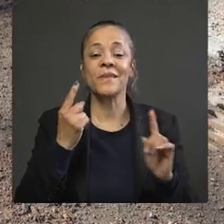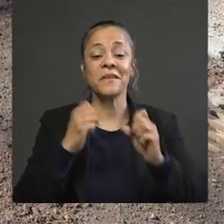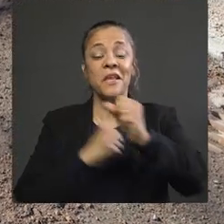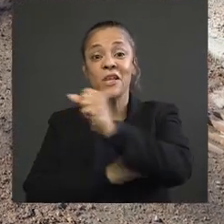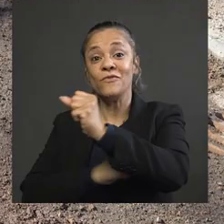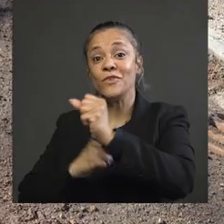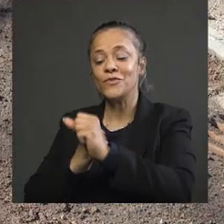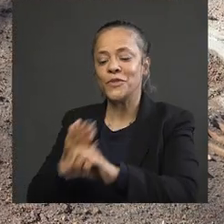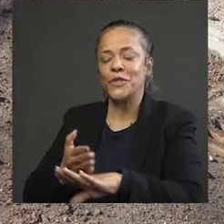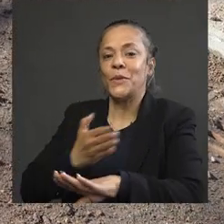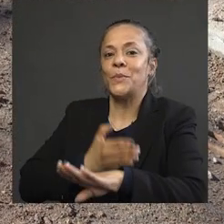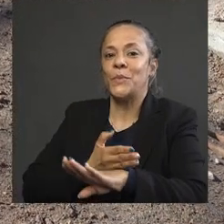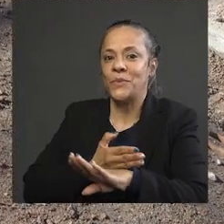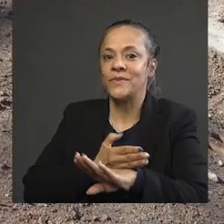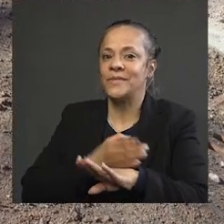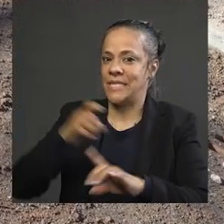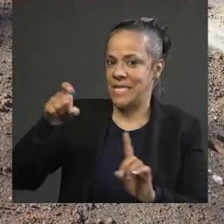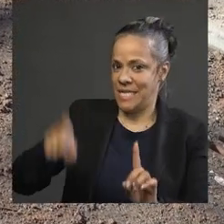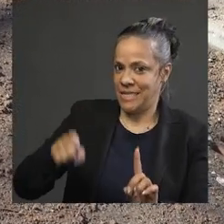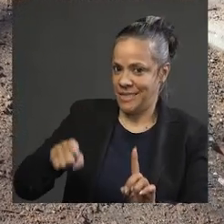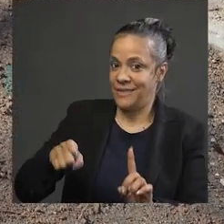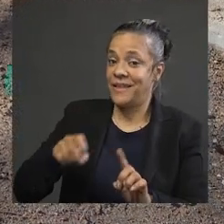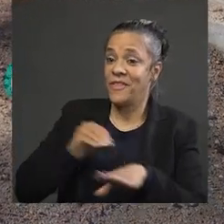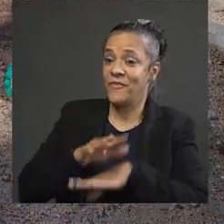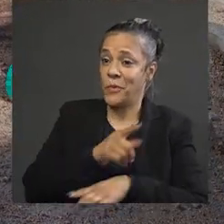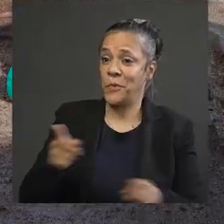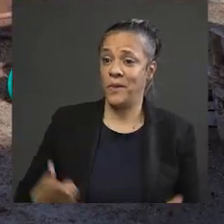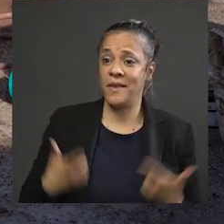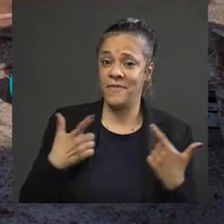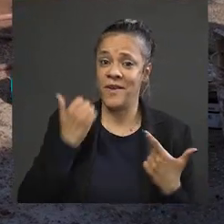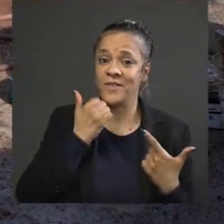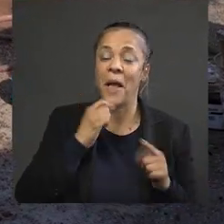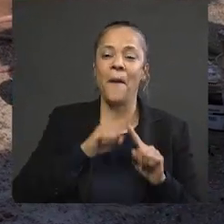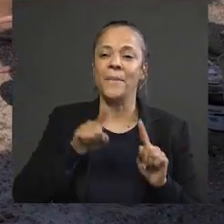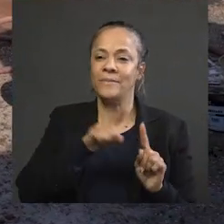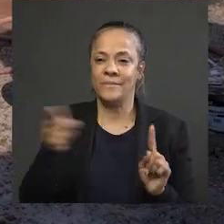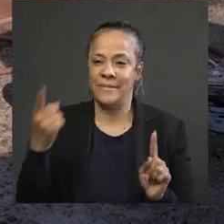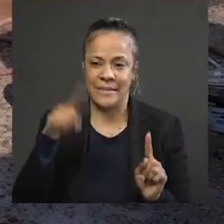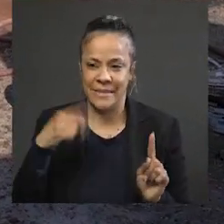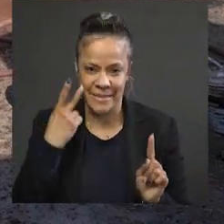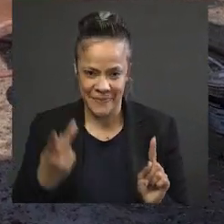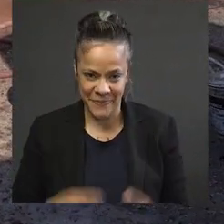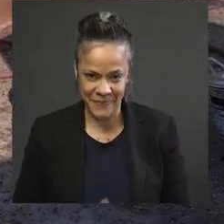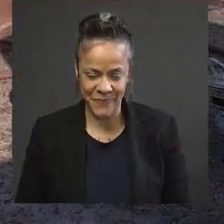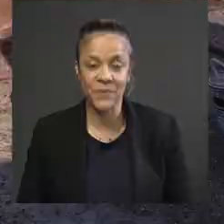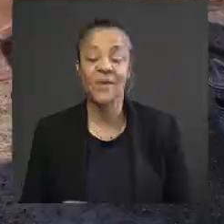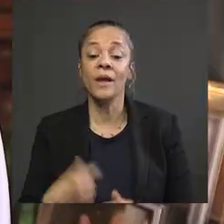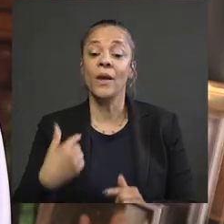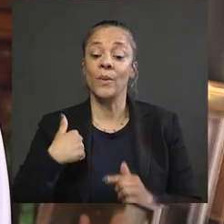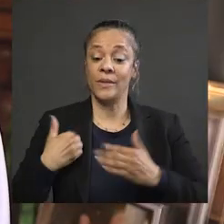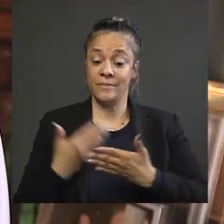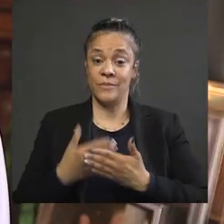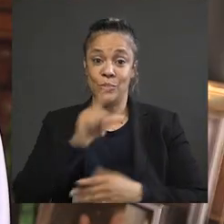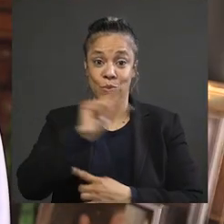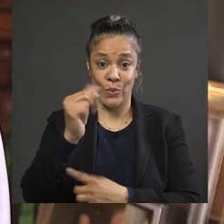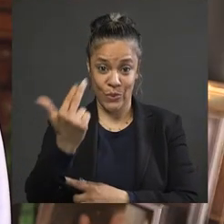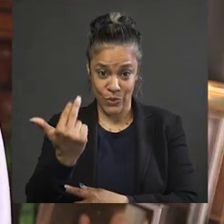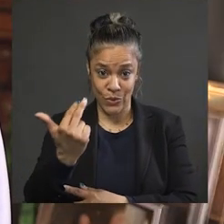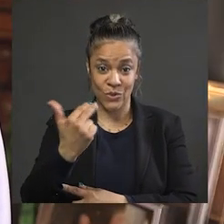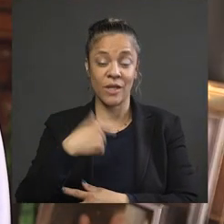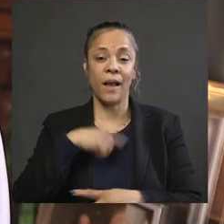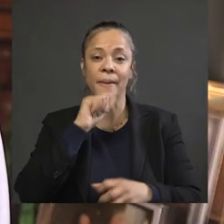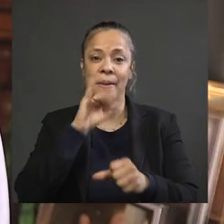also know about the infrastructure improvements that are necessary and affect your daily lives, but are much less visible. When I came into